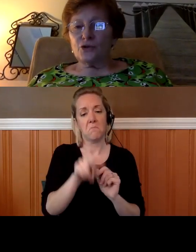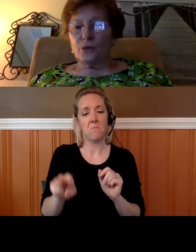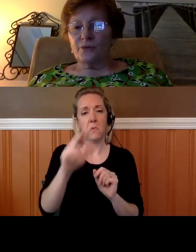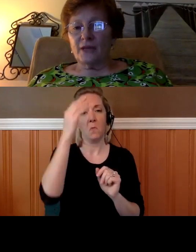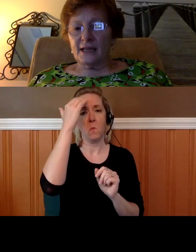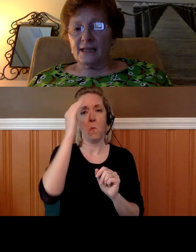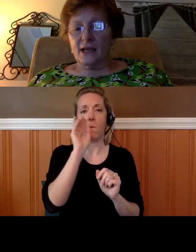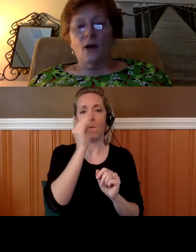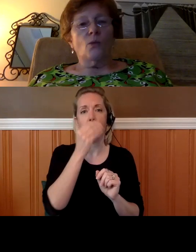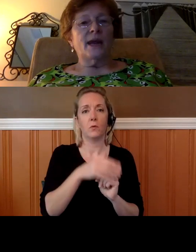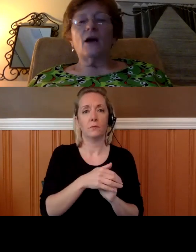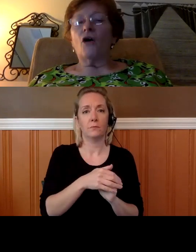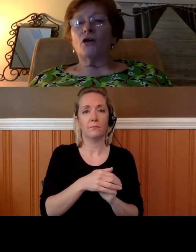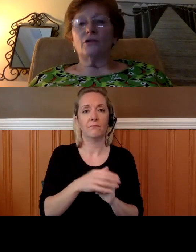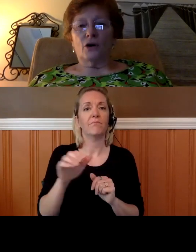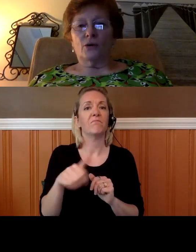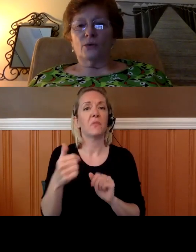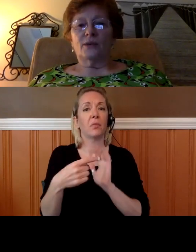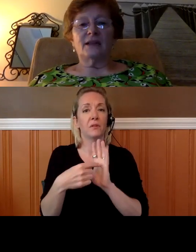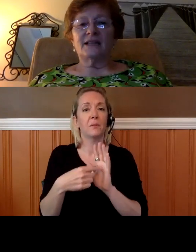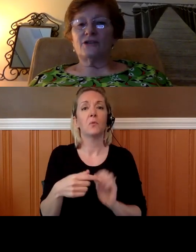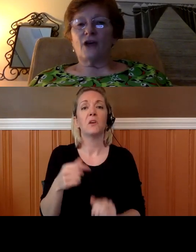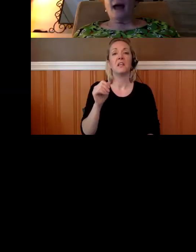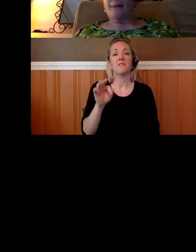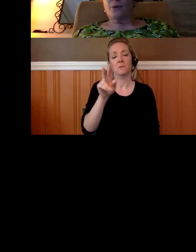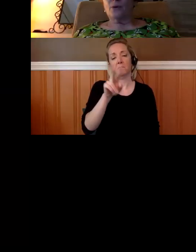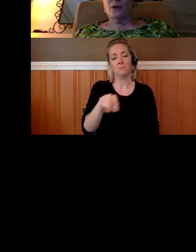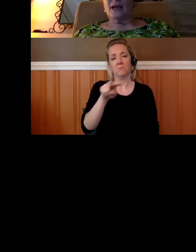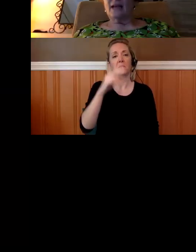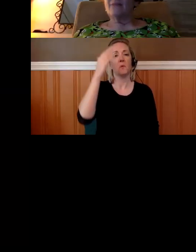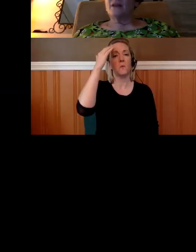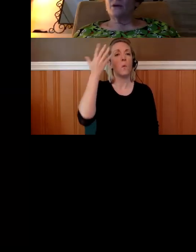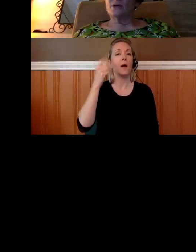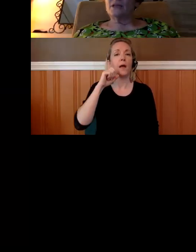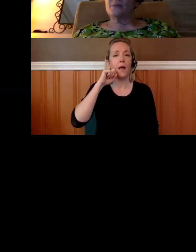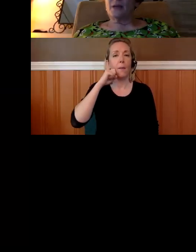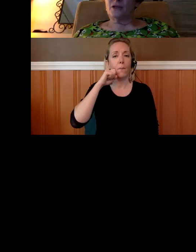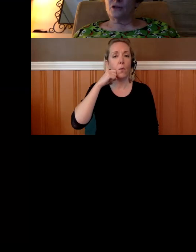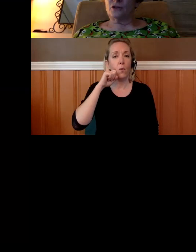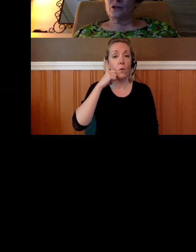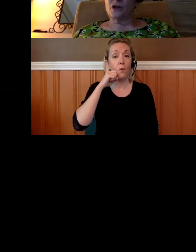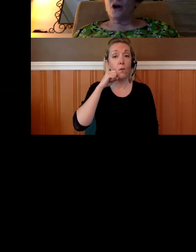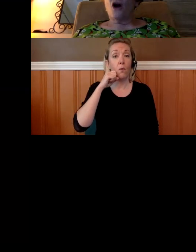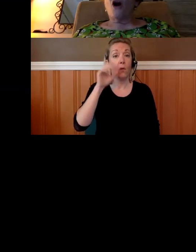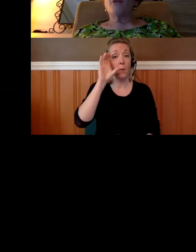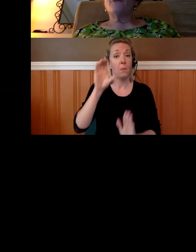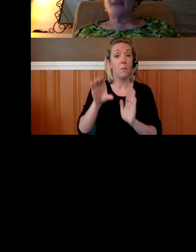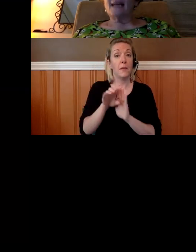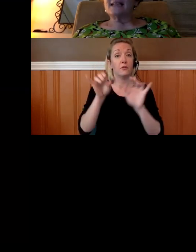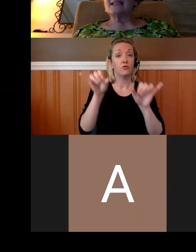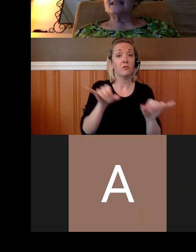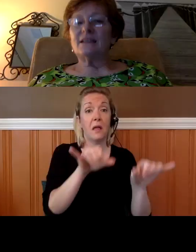is true of this. We all know that these are apple, even though these pictures